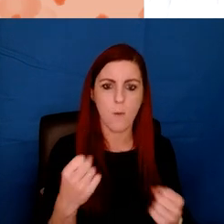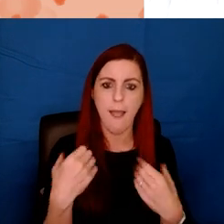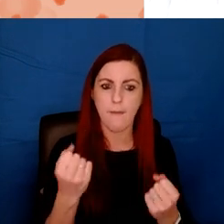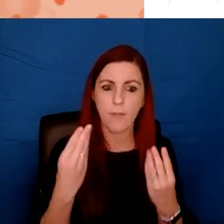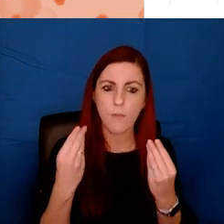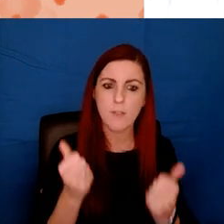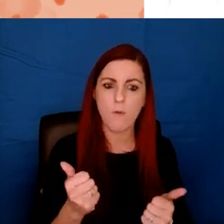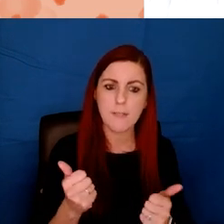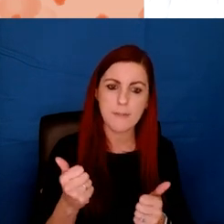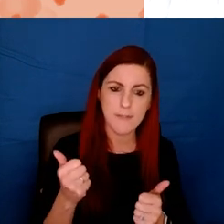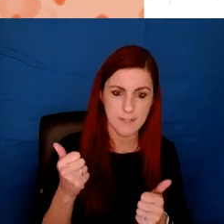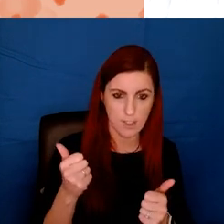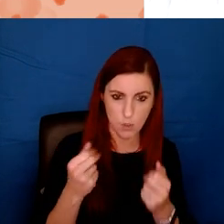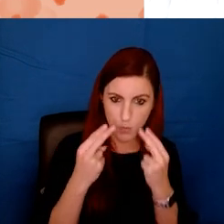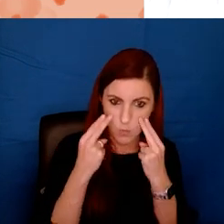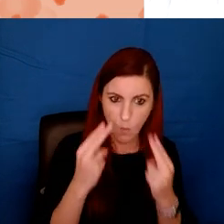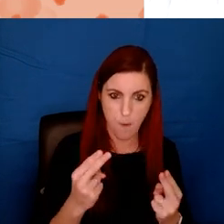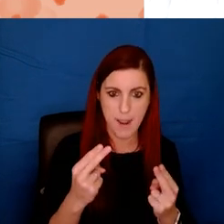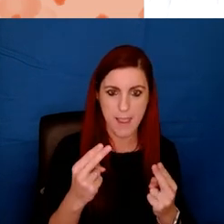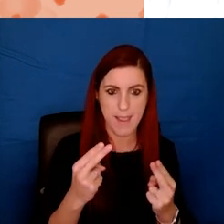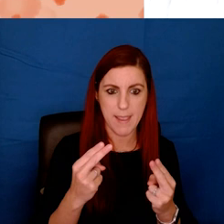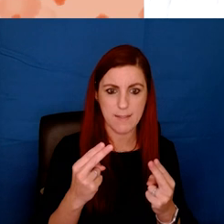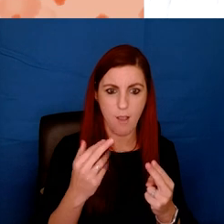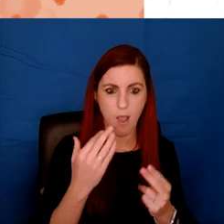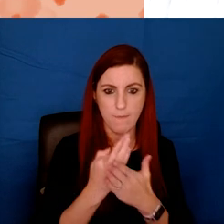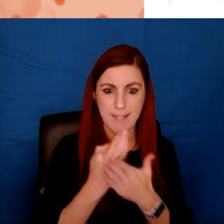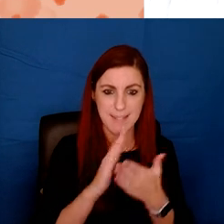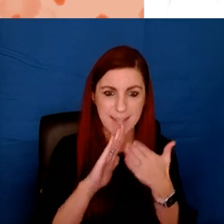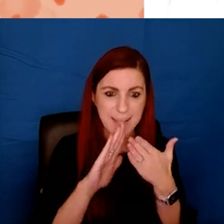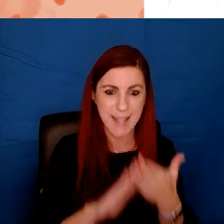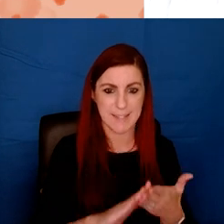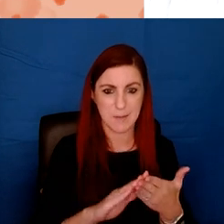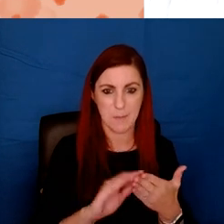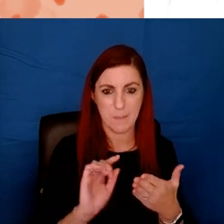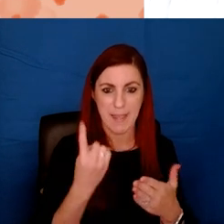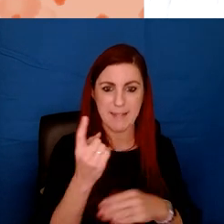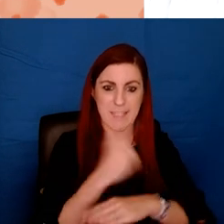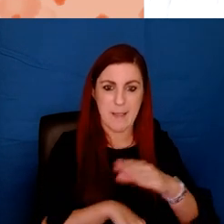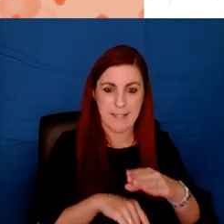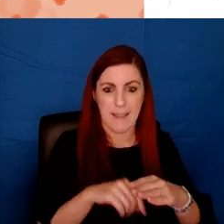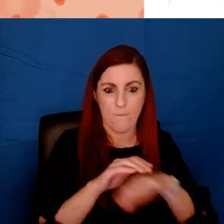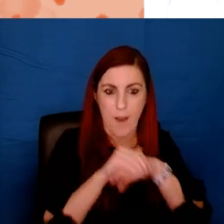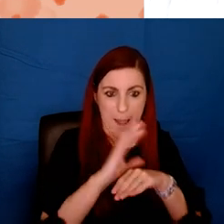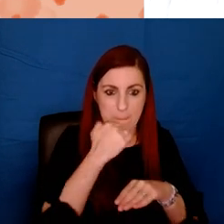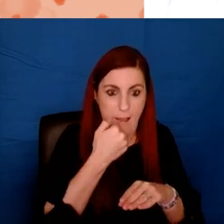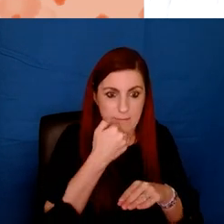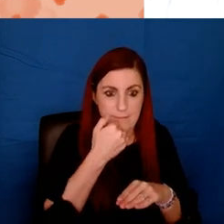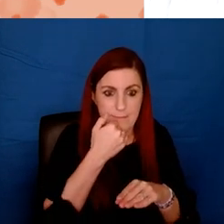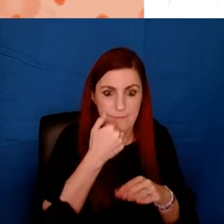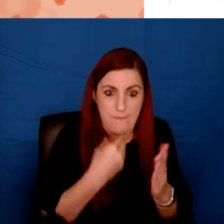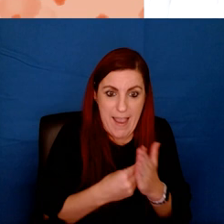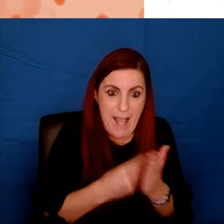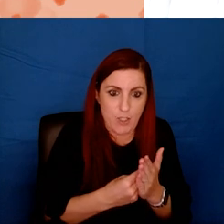having like the resources argument is usually most often made against things being disability friendly, but it's going to be much more